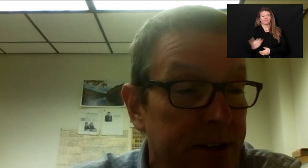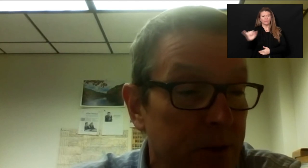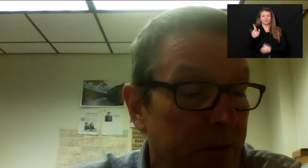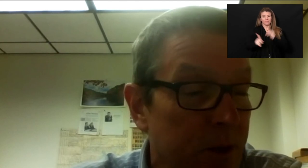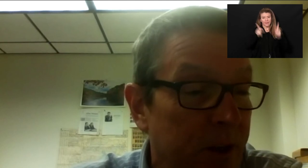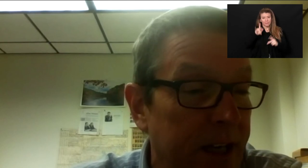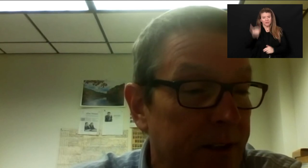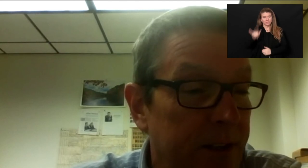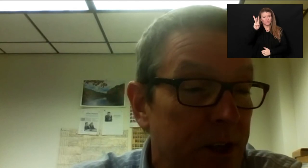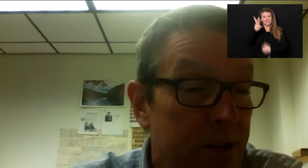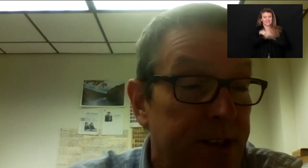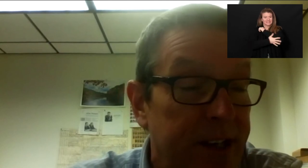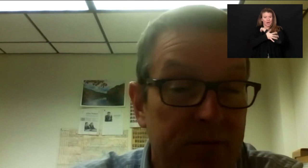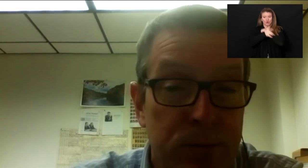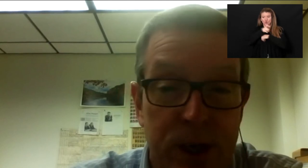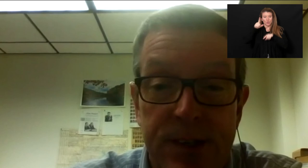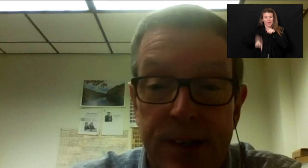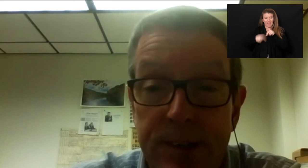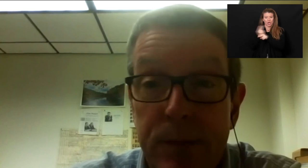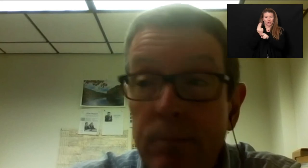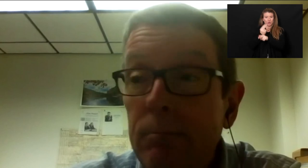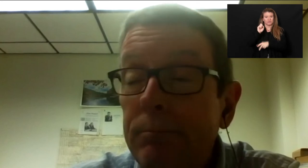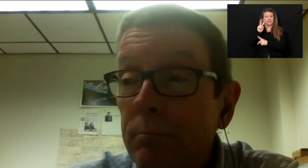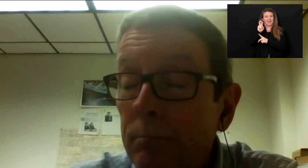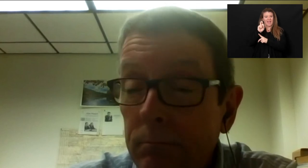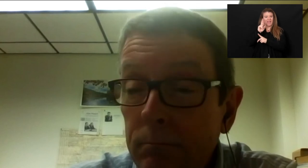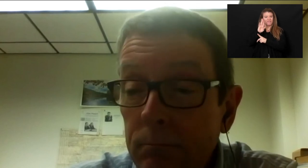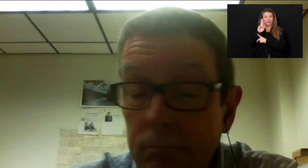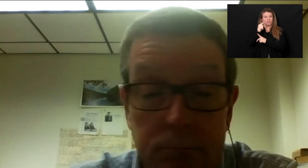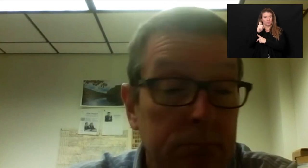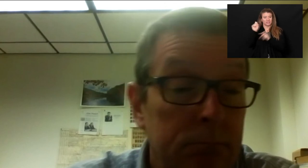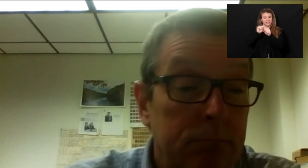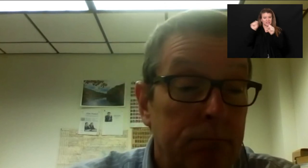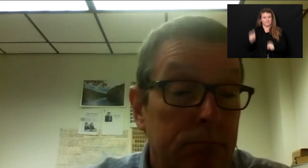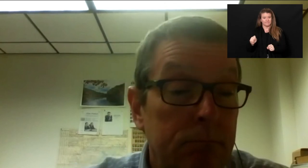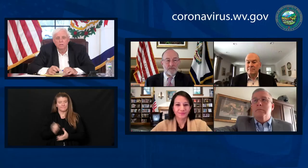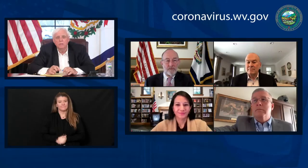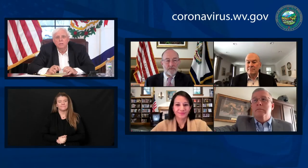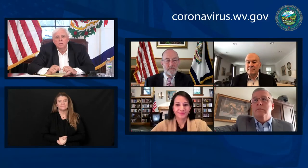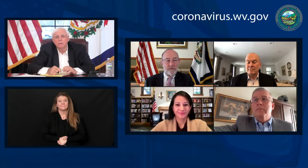counties who can't use the Everbridge system?